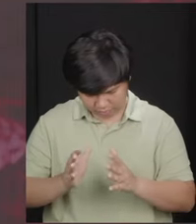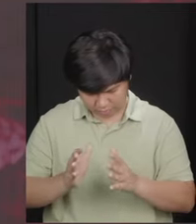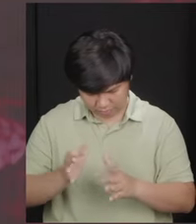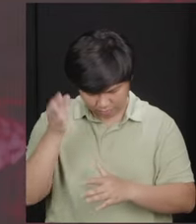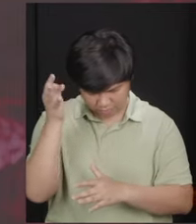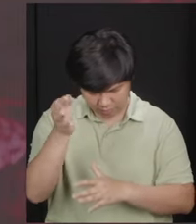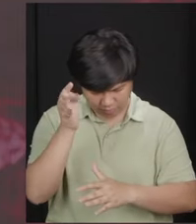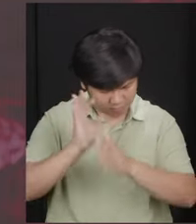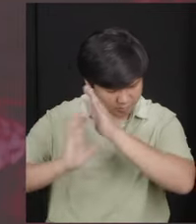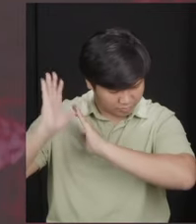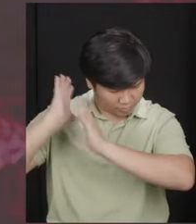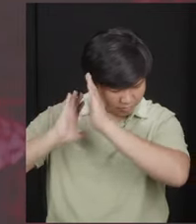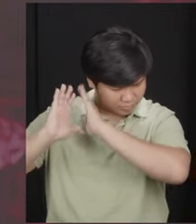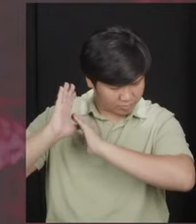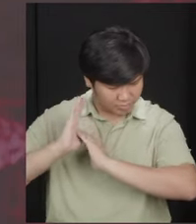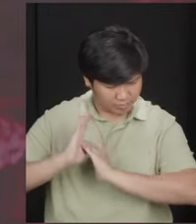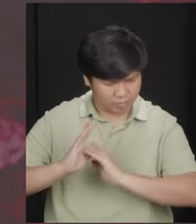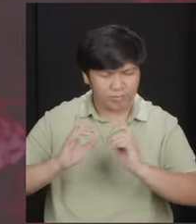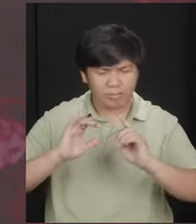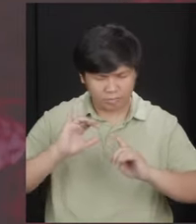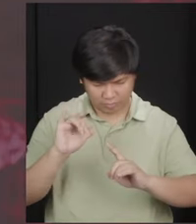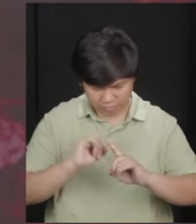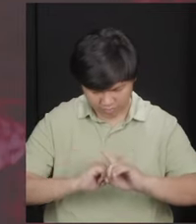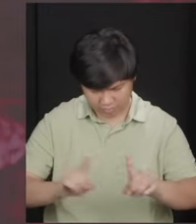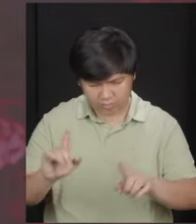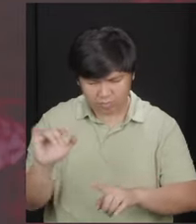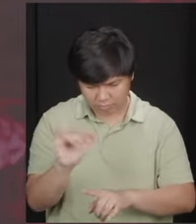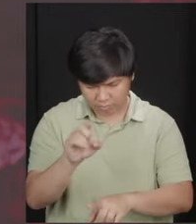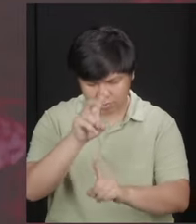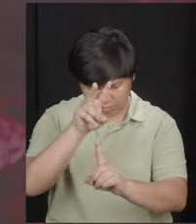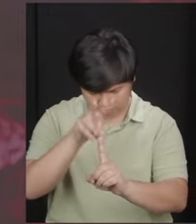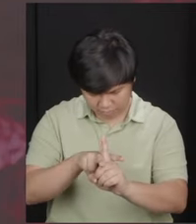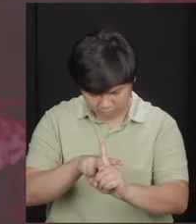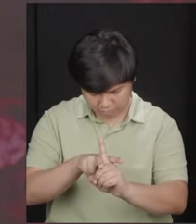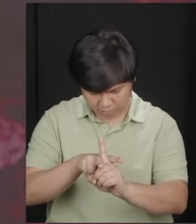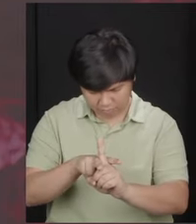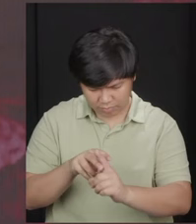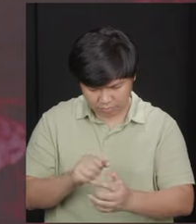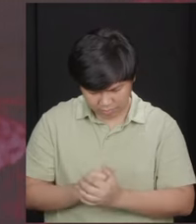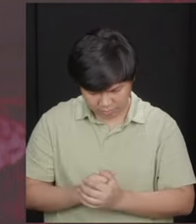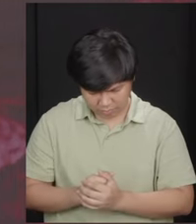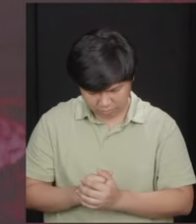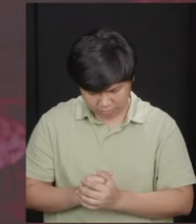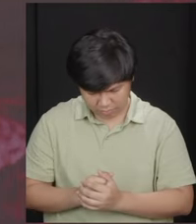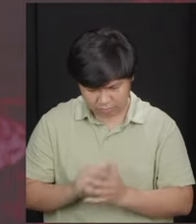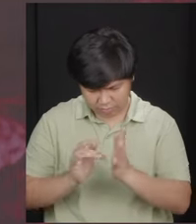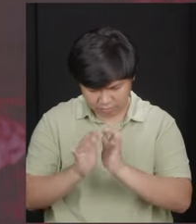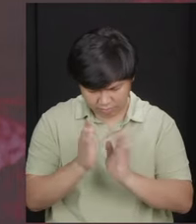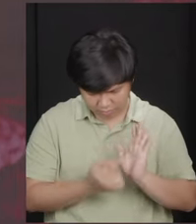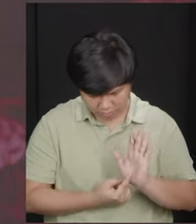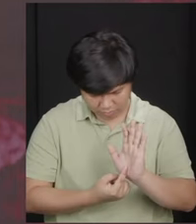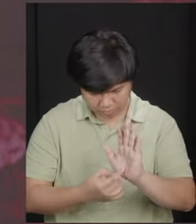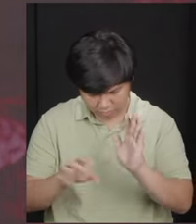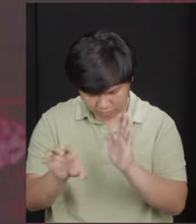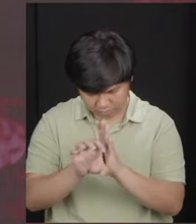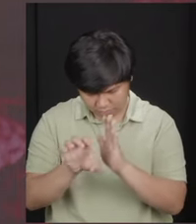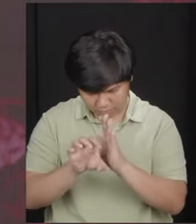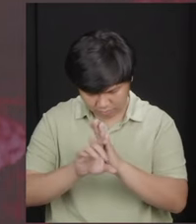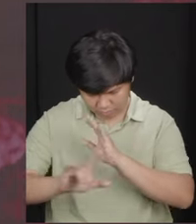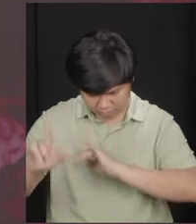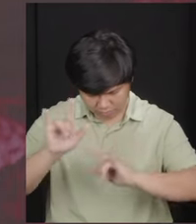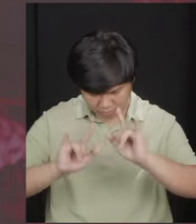this, but then He practiced it. And most of all, Lord, He demonstrated it when He loved